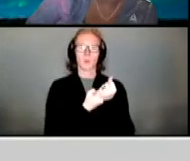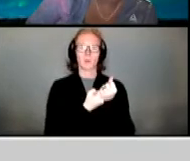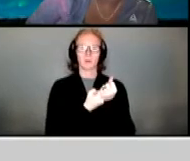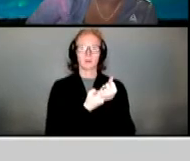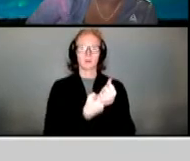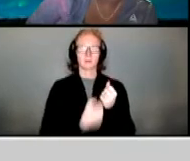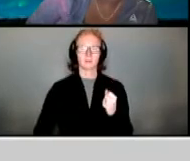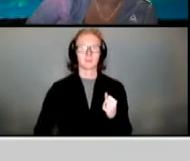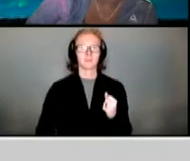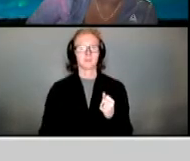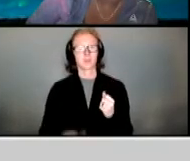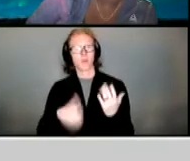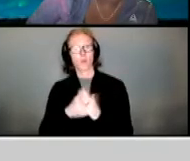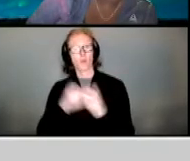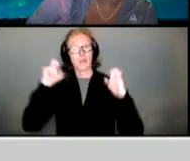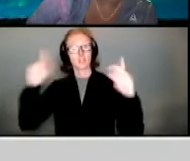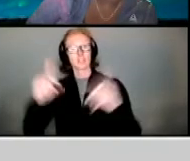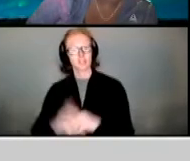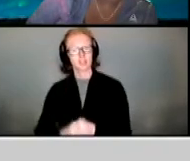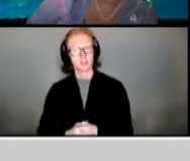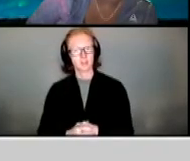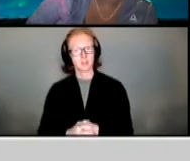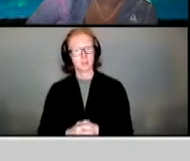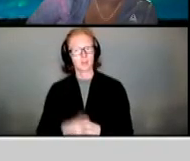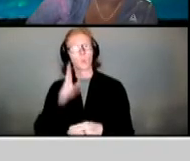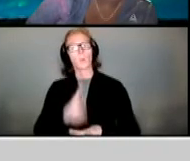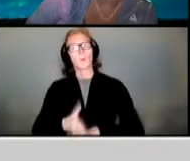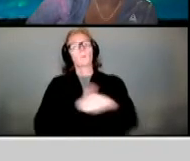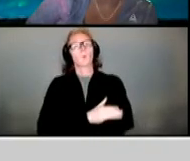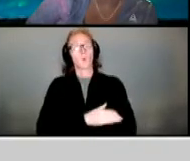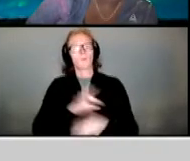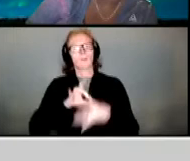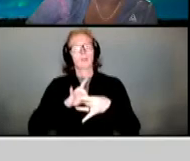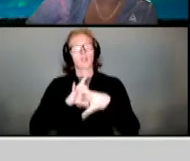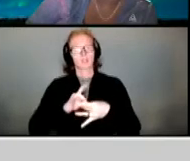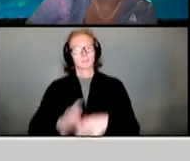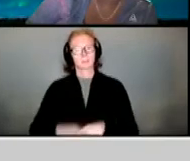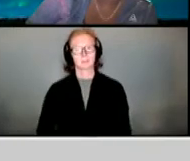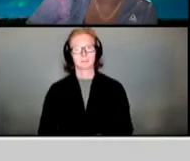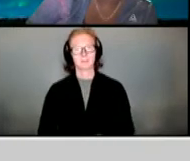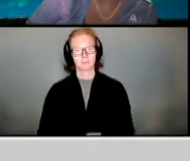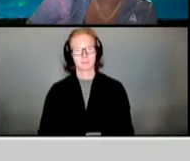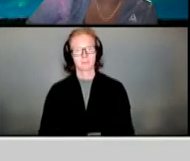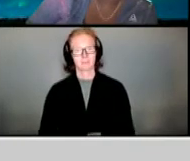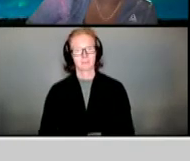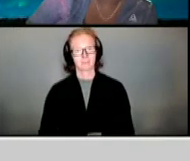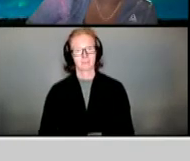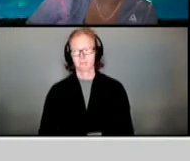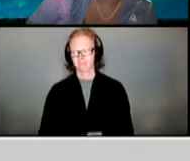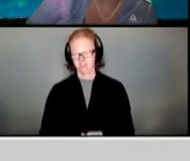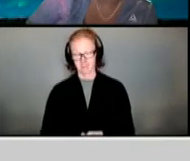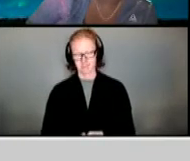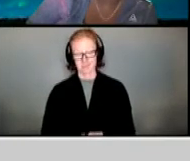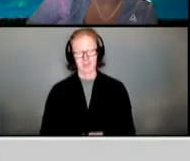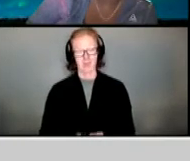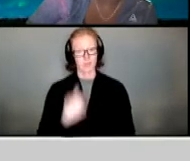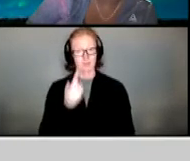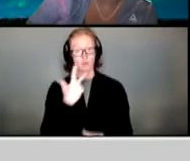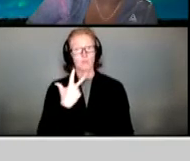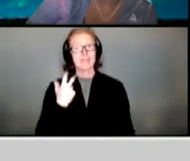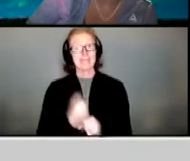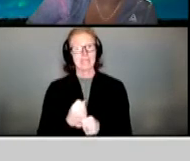that education improves relationships. We have been spending the last